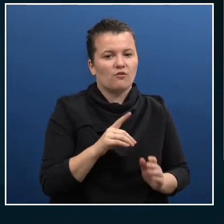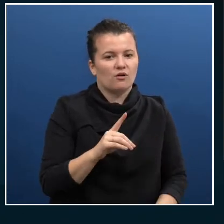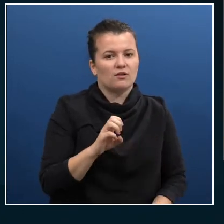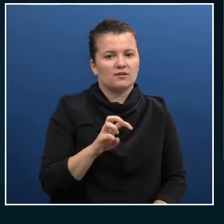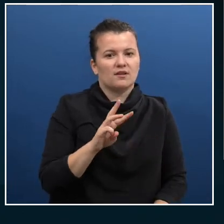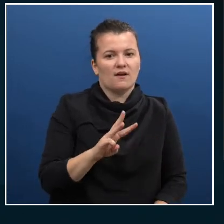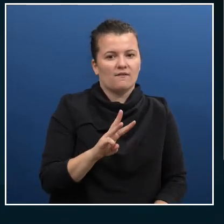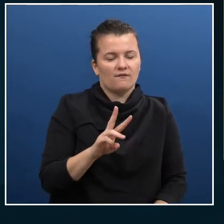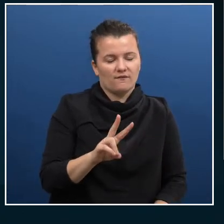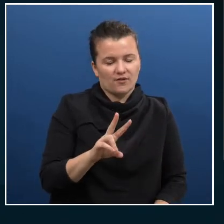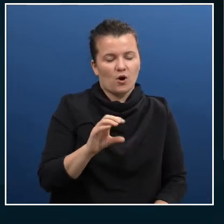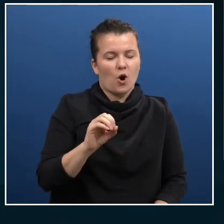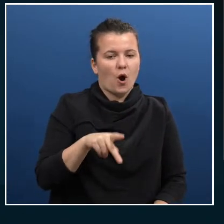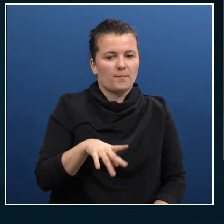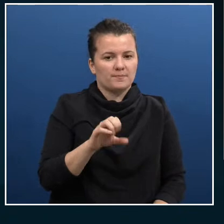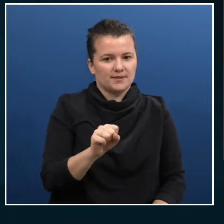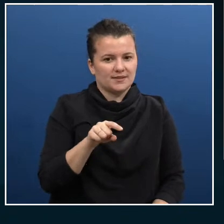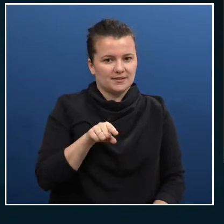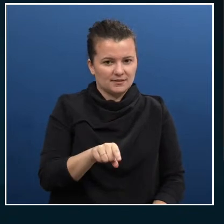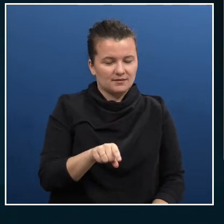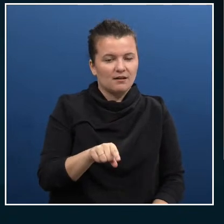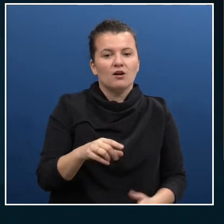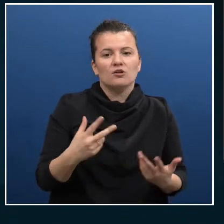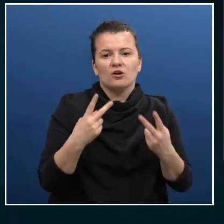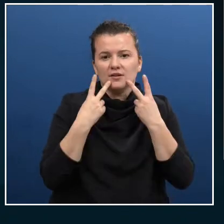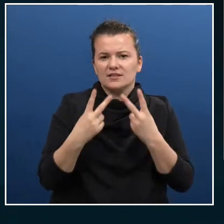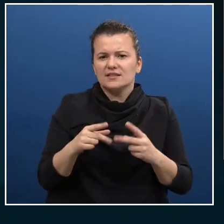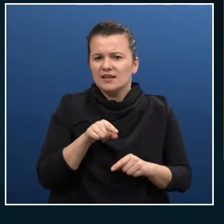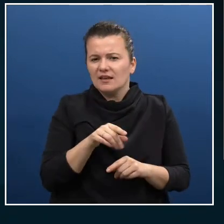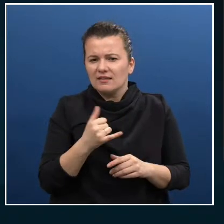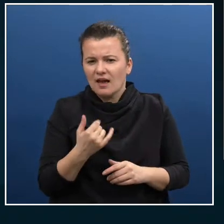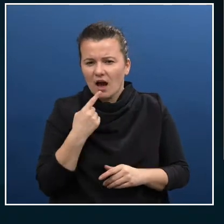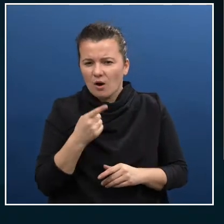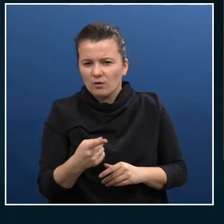when I go now to look in Azure DevOps.